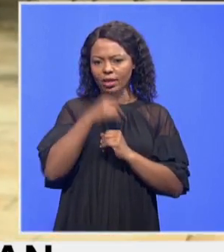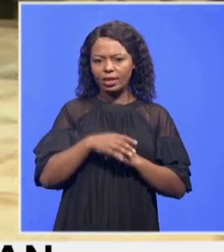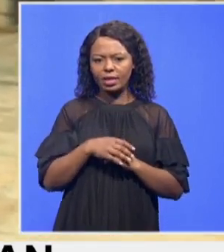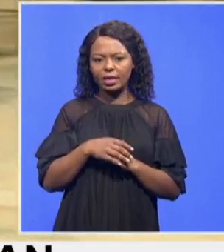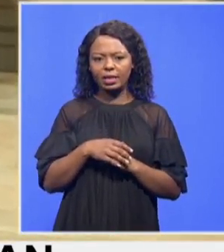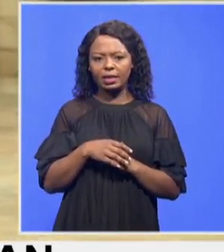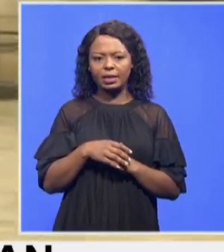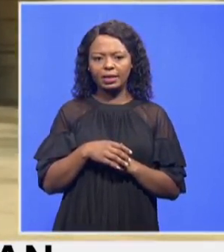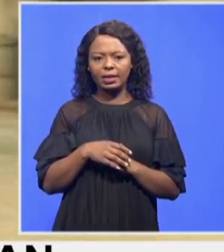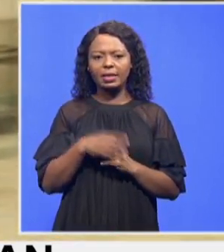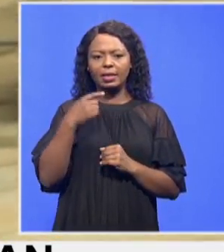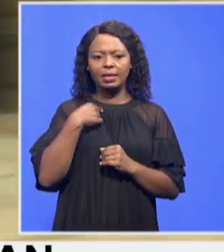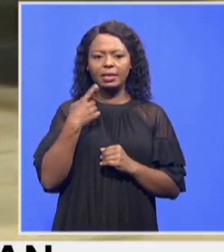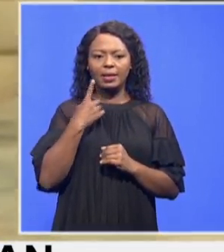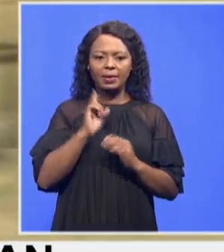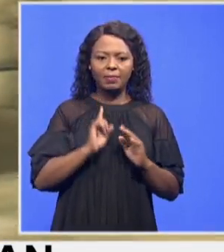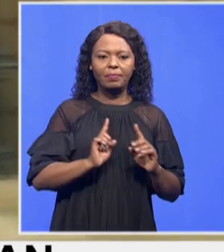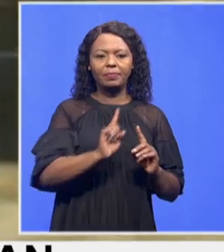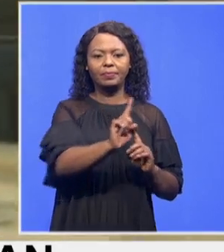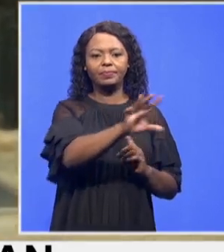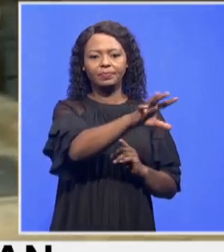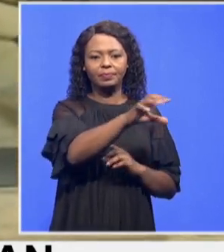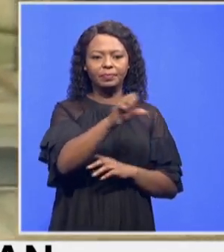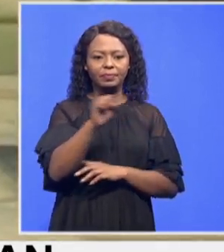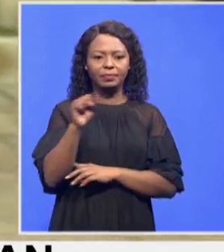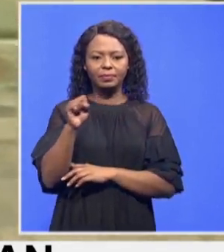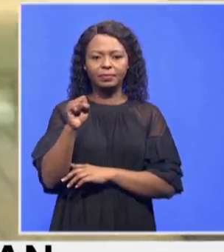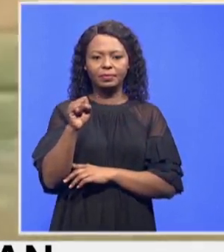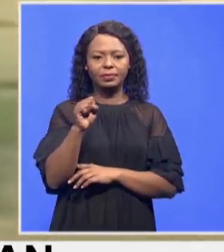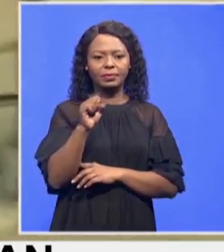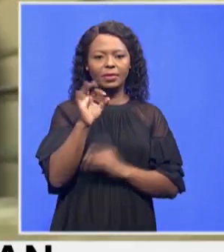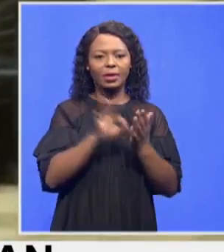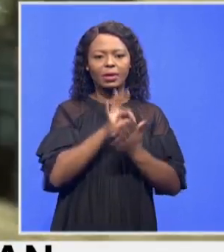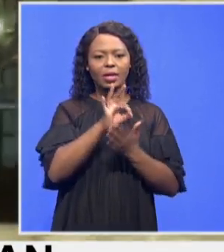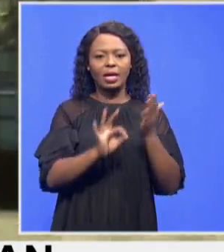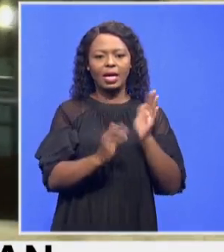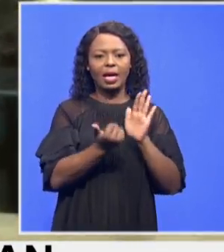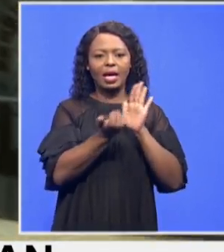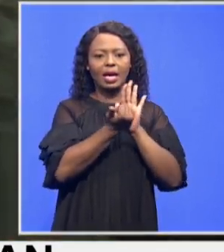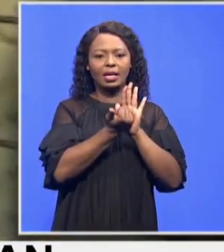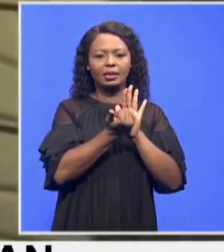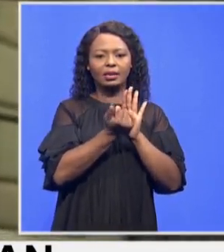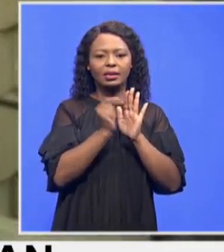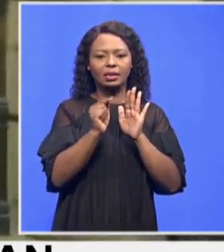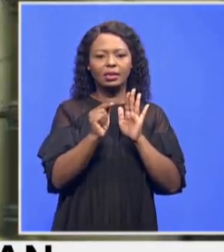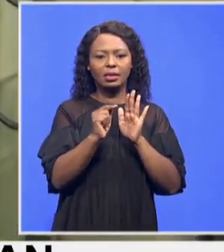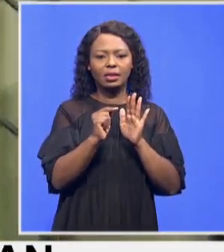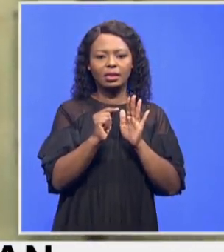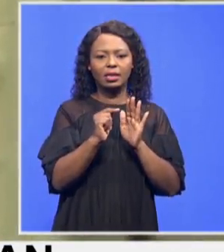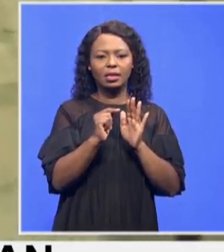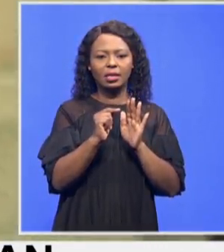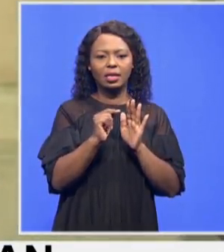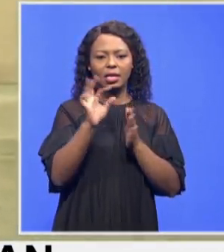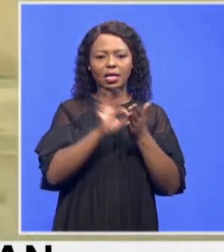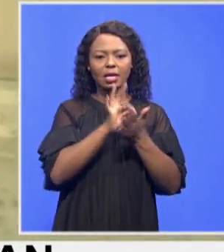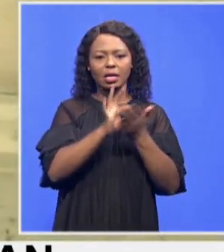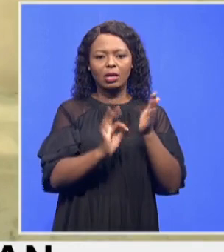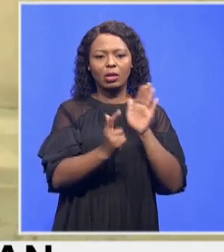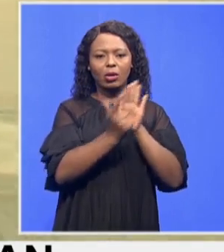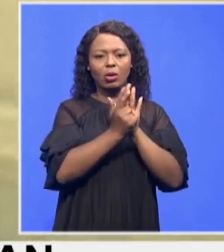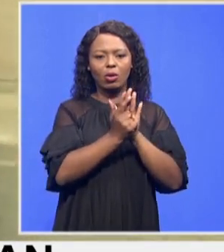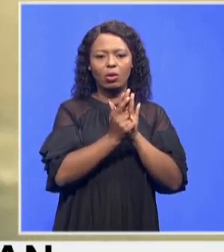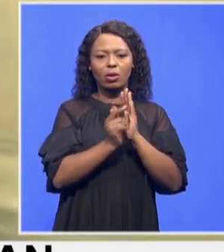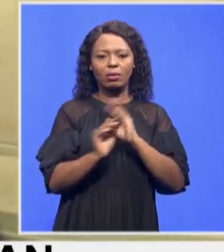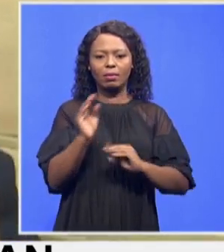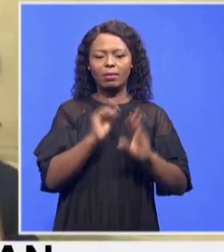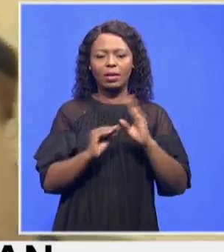Desiree, I'm just going to go and ask him and grab him on that electoral act that is being an electoral law that is being discussed. Minister